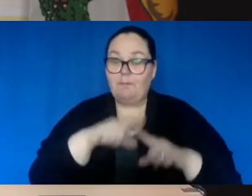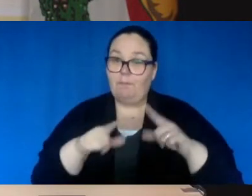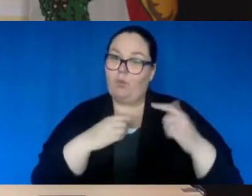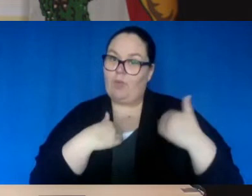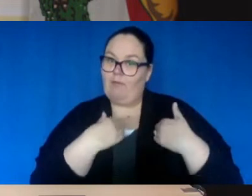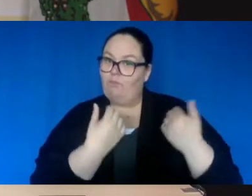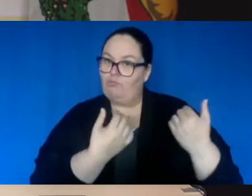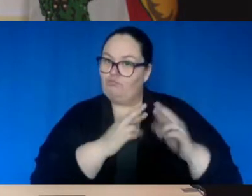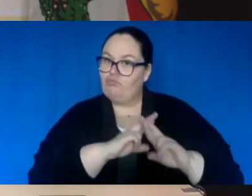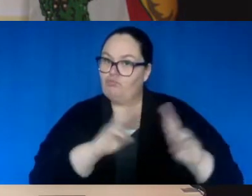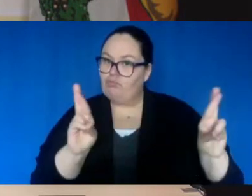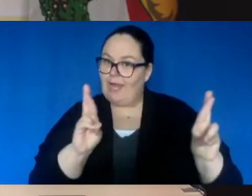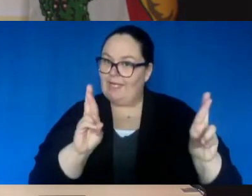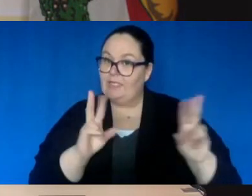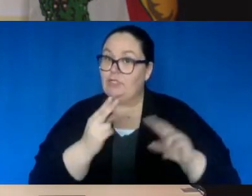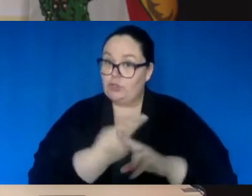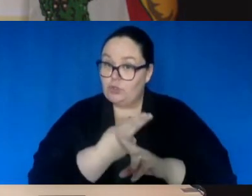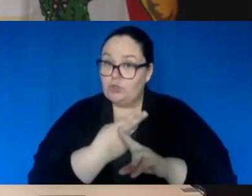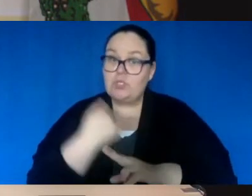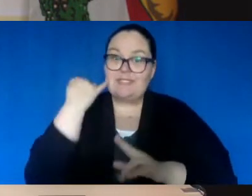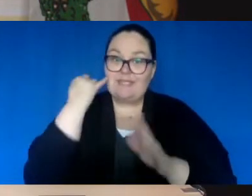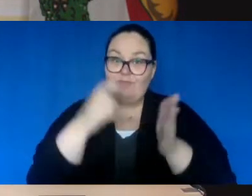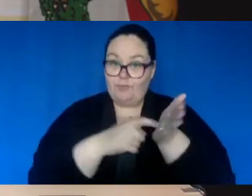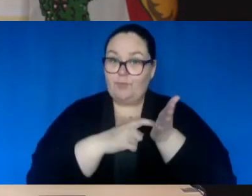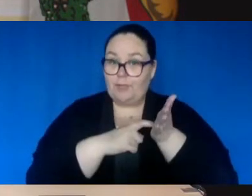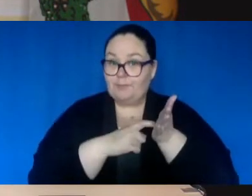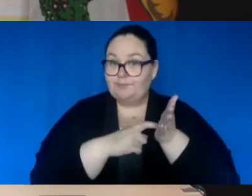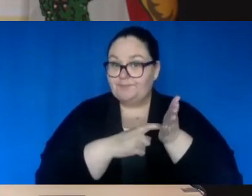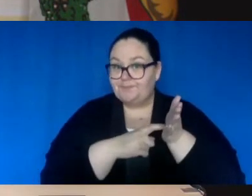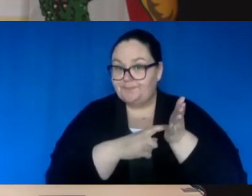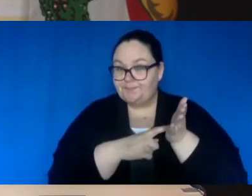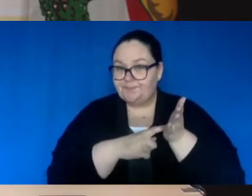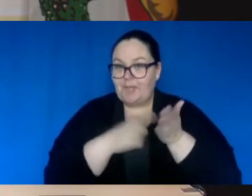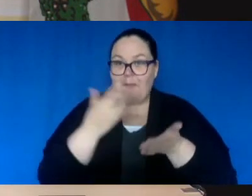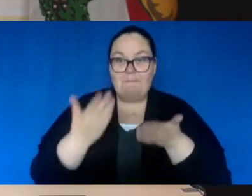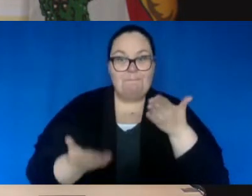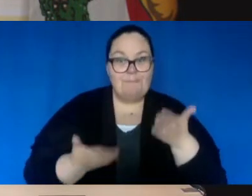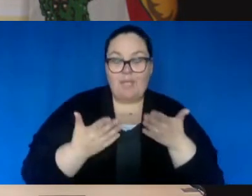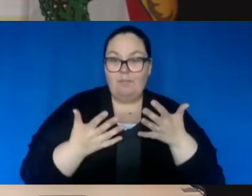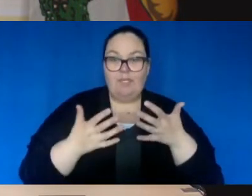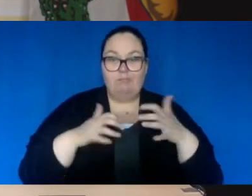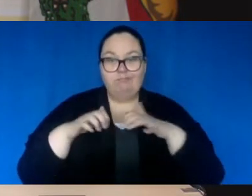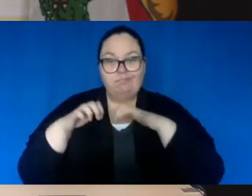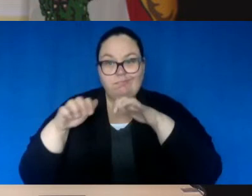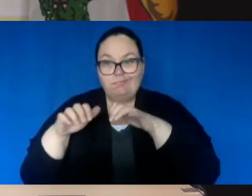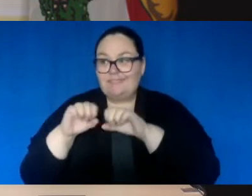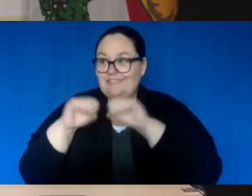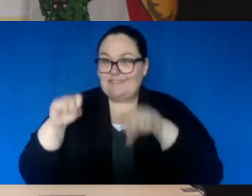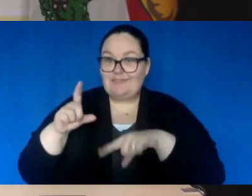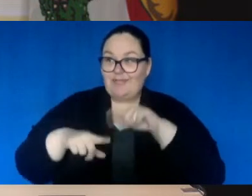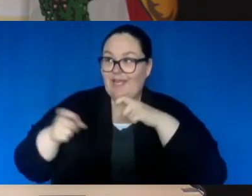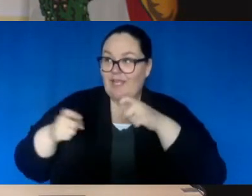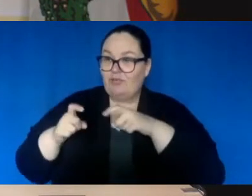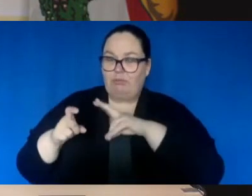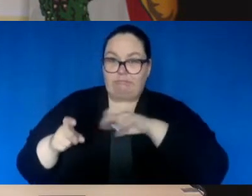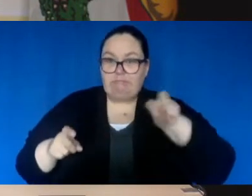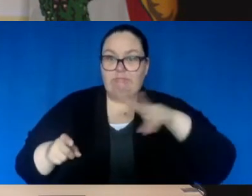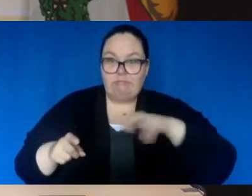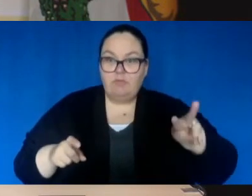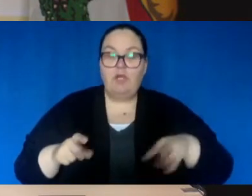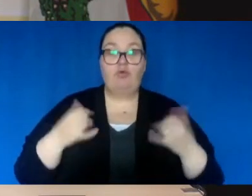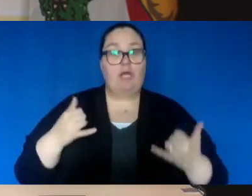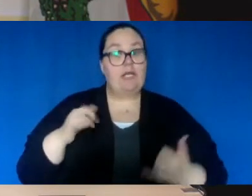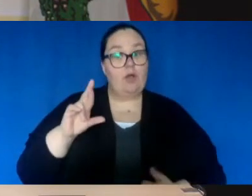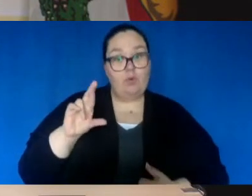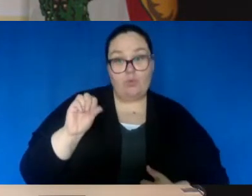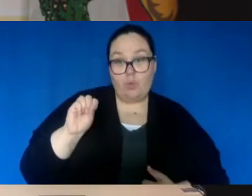be activated if it was necessary for some capacity or overflow within our system. Currently, we're using the Rosedale Care Center